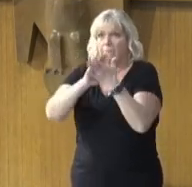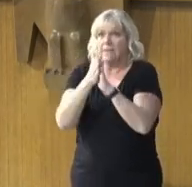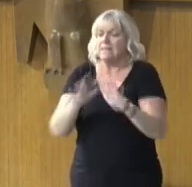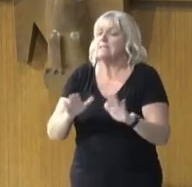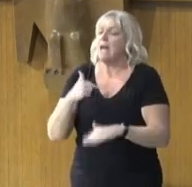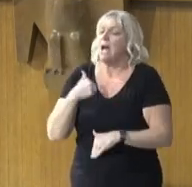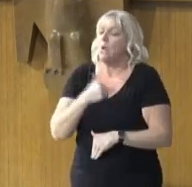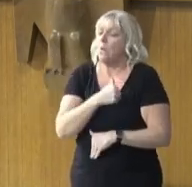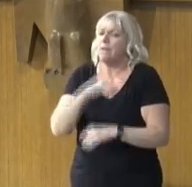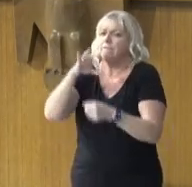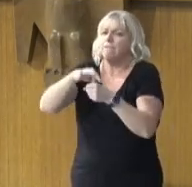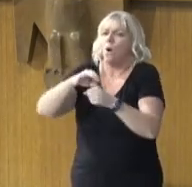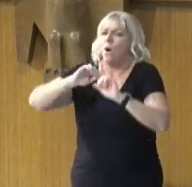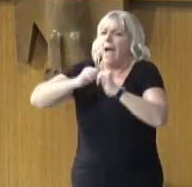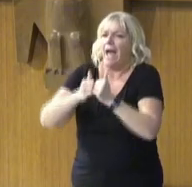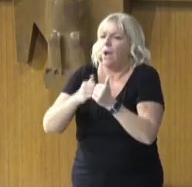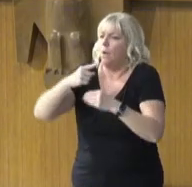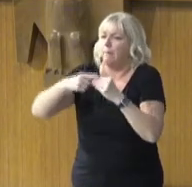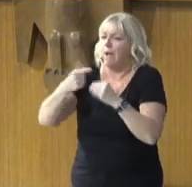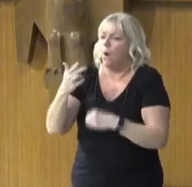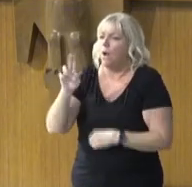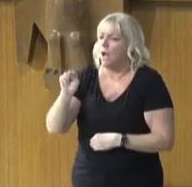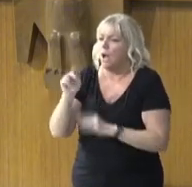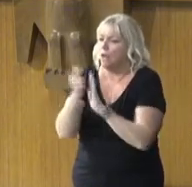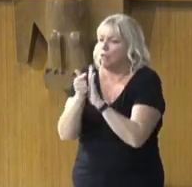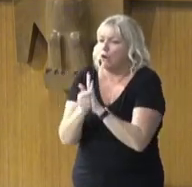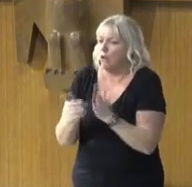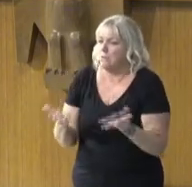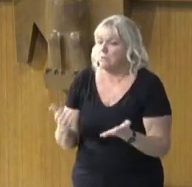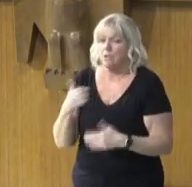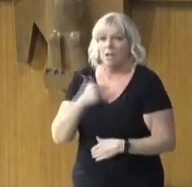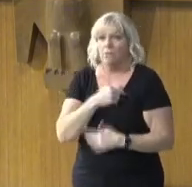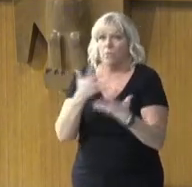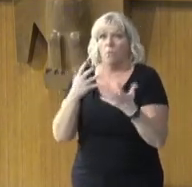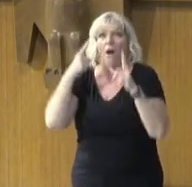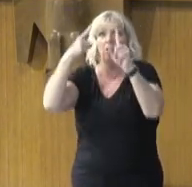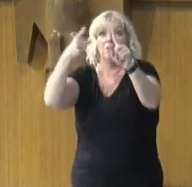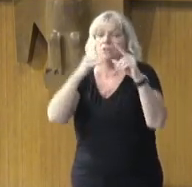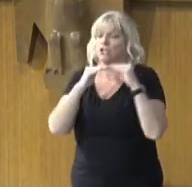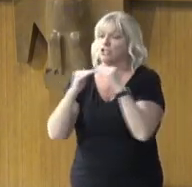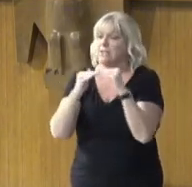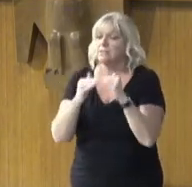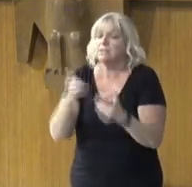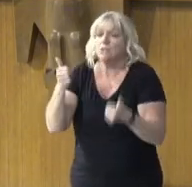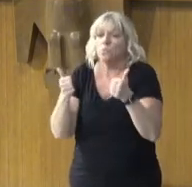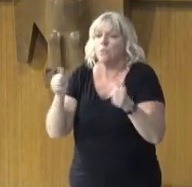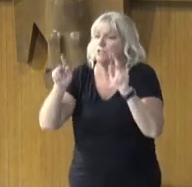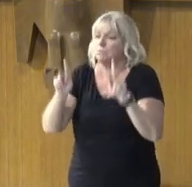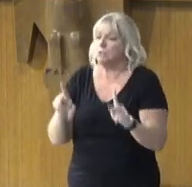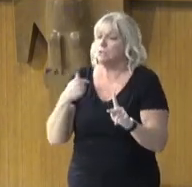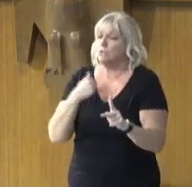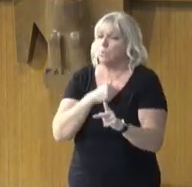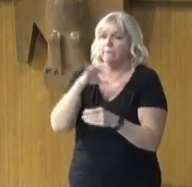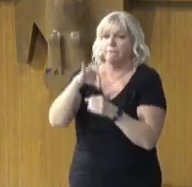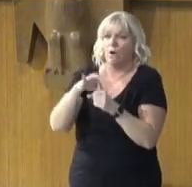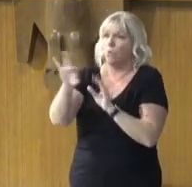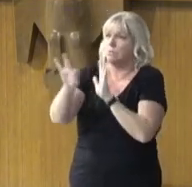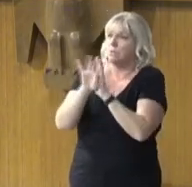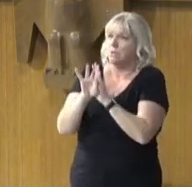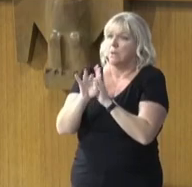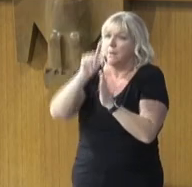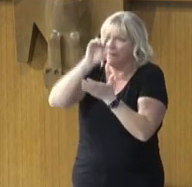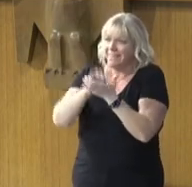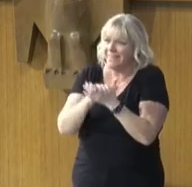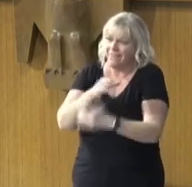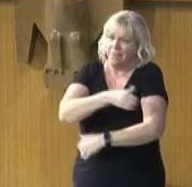regarding gun regulation? If we're working for justice, which candidates will we vote for who believe in the power of truth